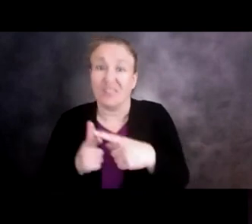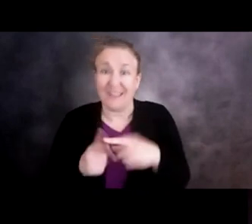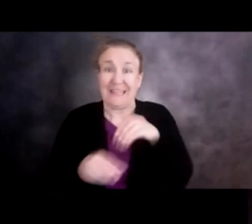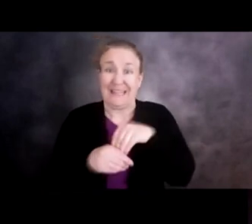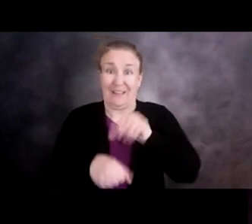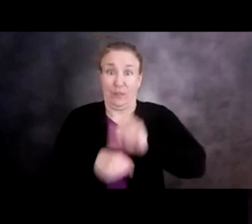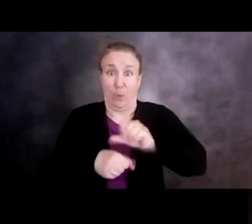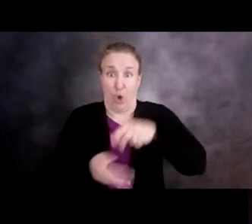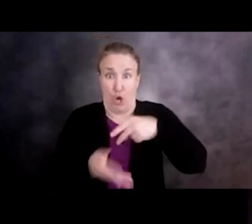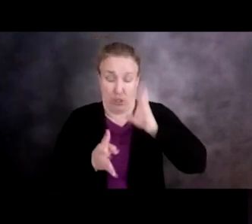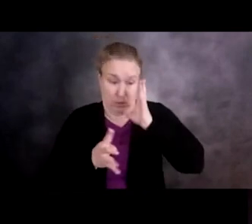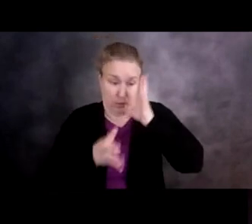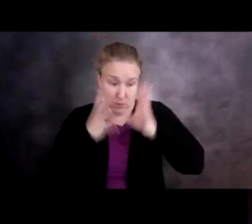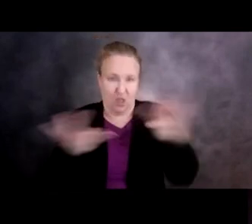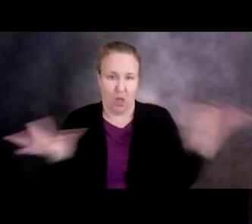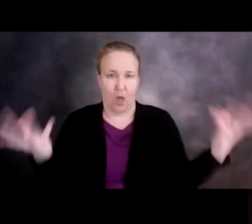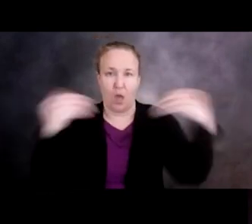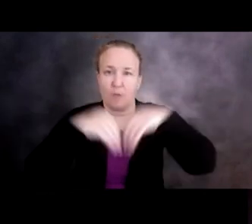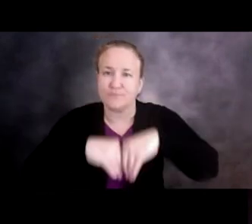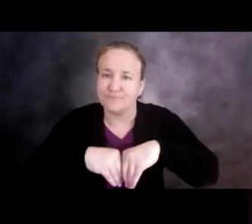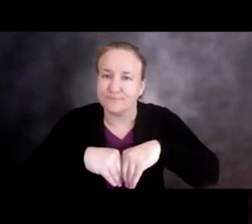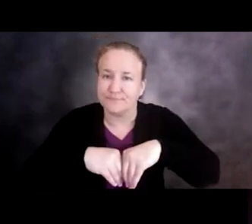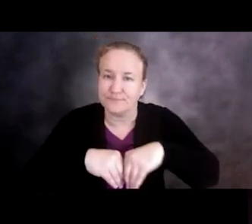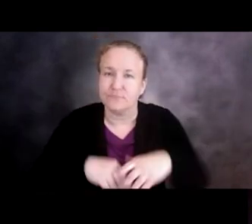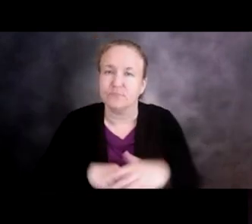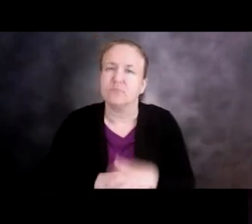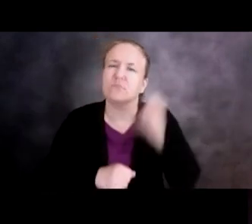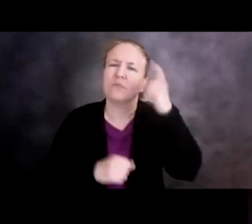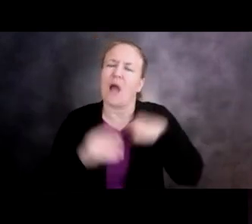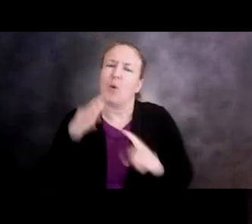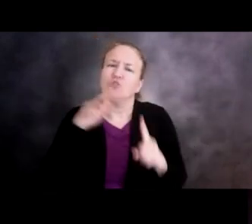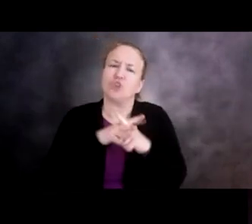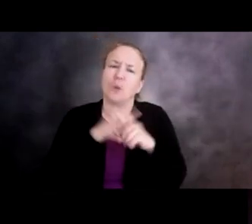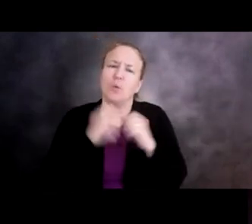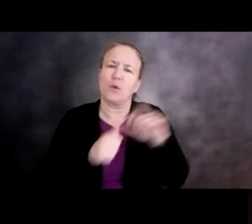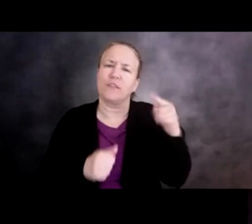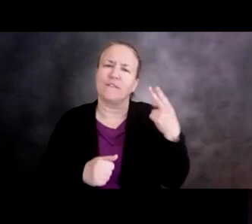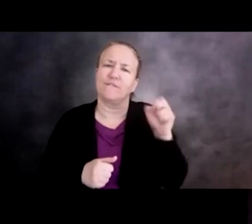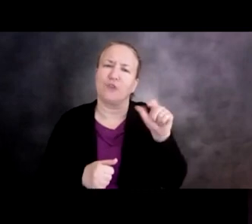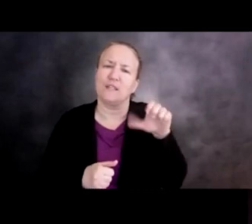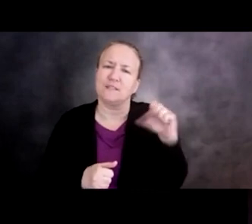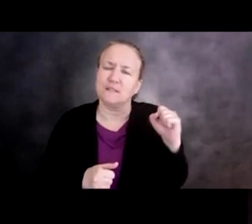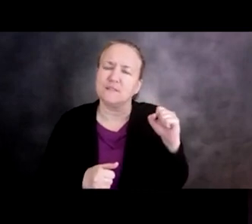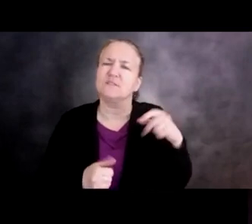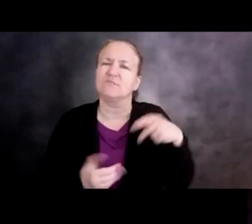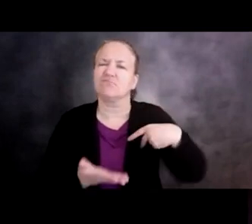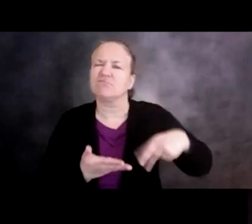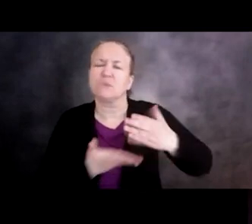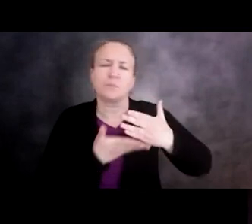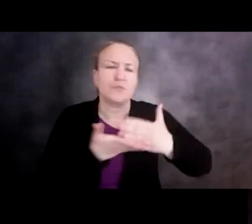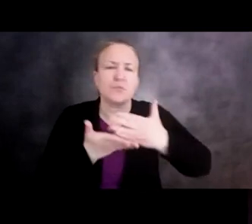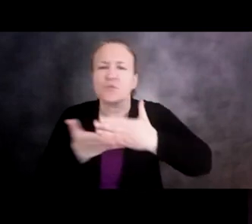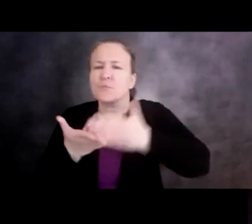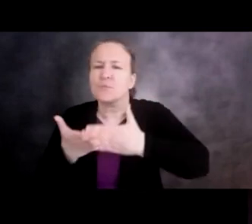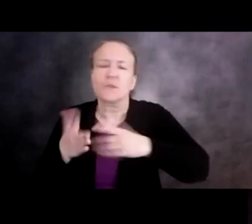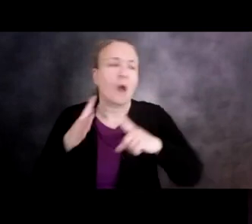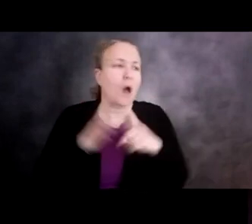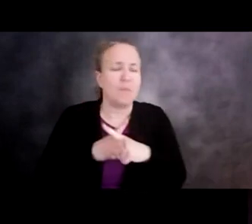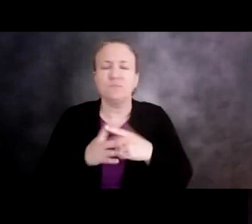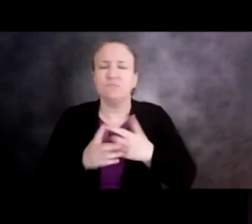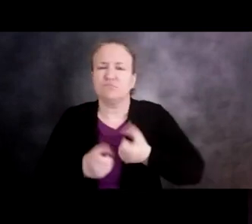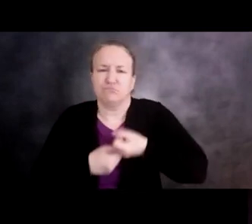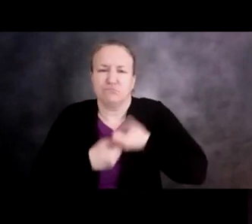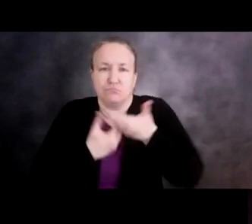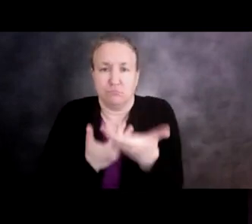work. I would come in with phrases, and I said this earlier in the class, I'll come in with a phrase, and